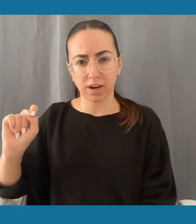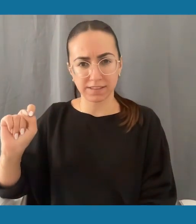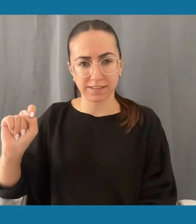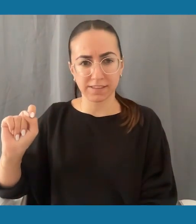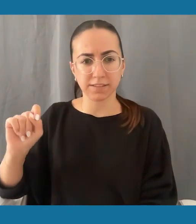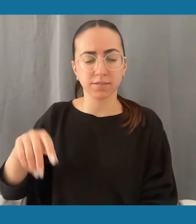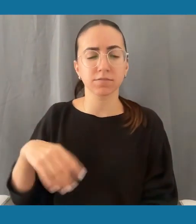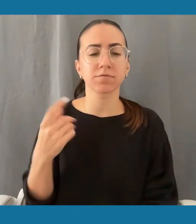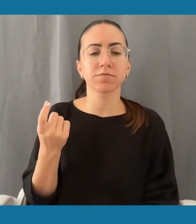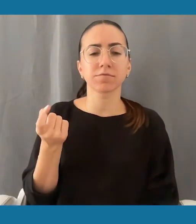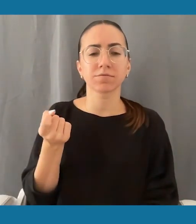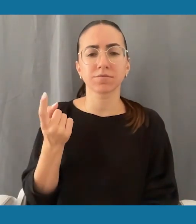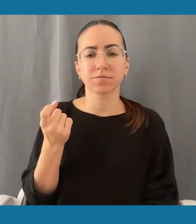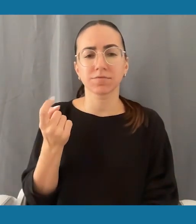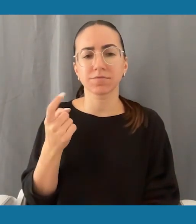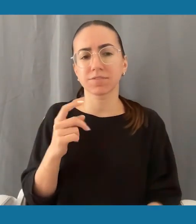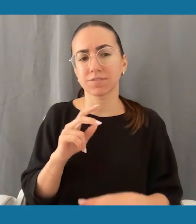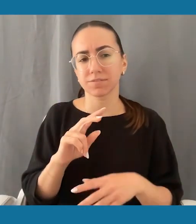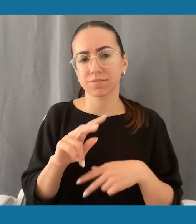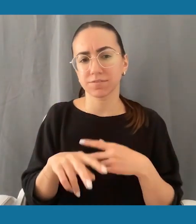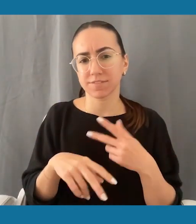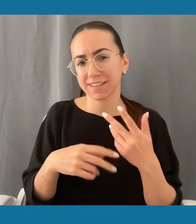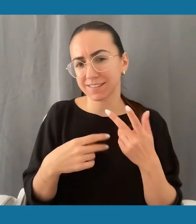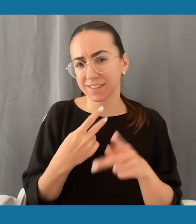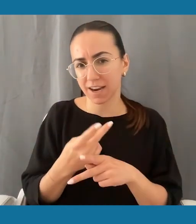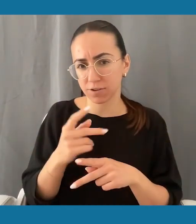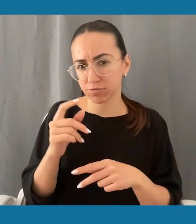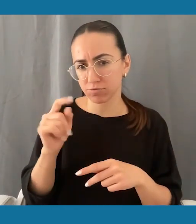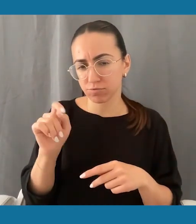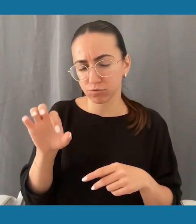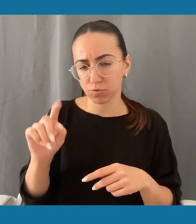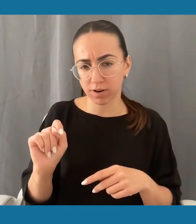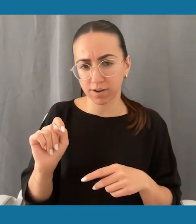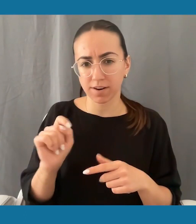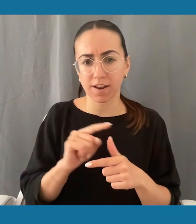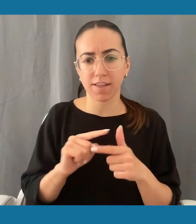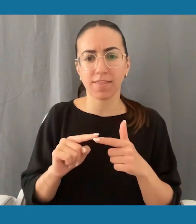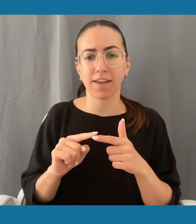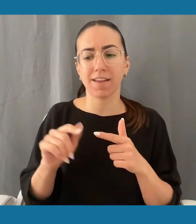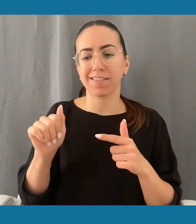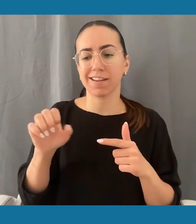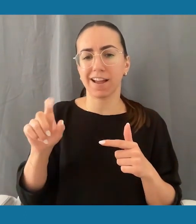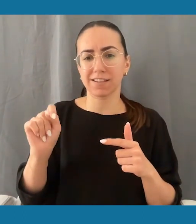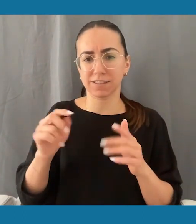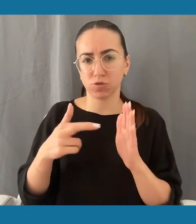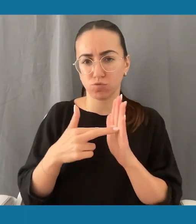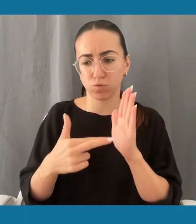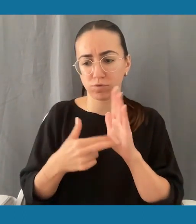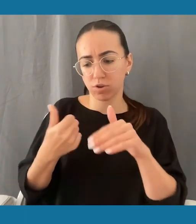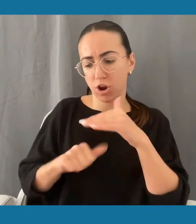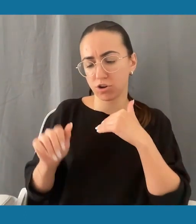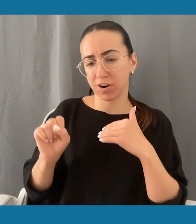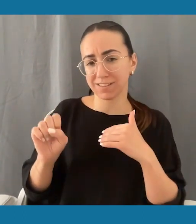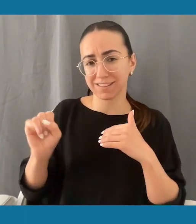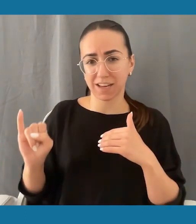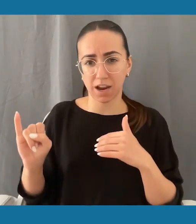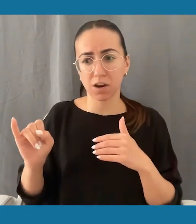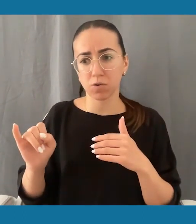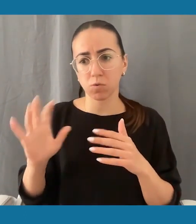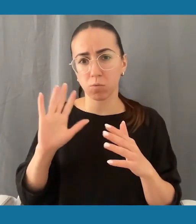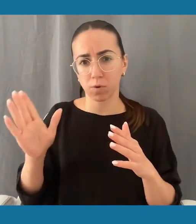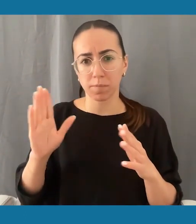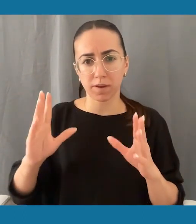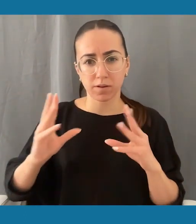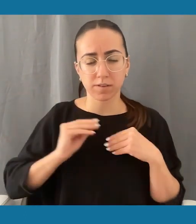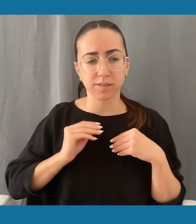is because it is an exception to the transfer of asset rules under SSI and Medicaid, and it